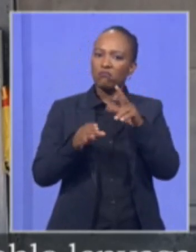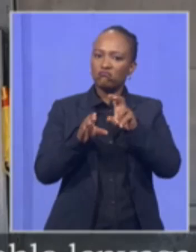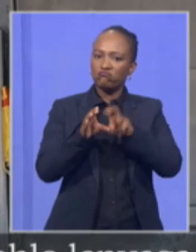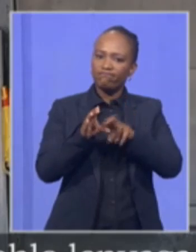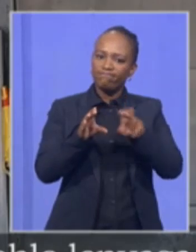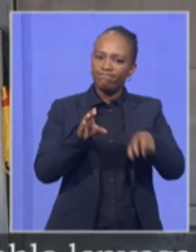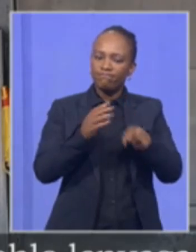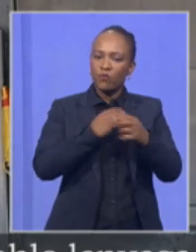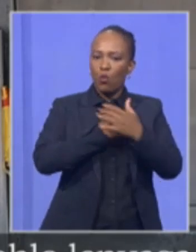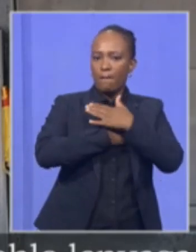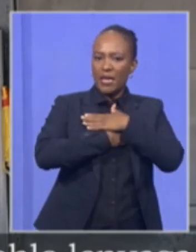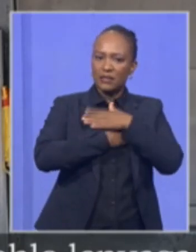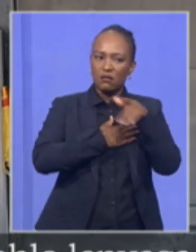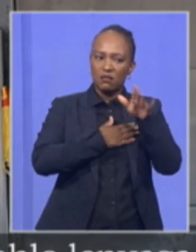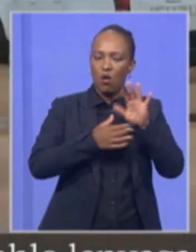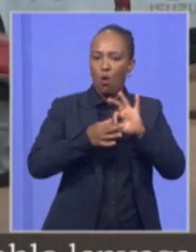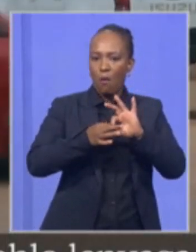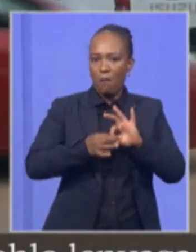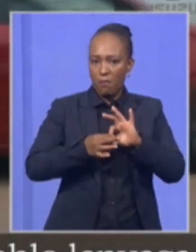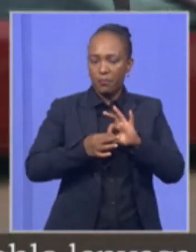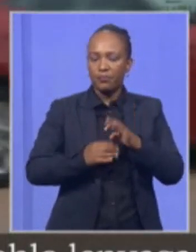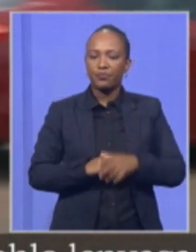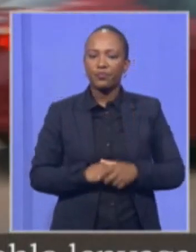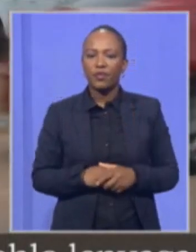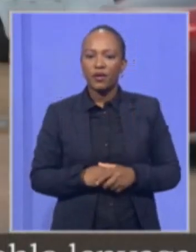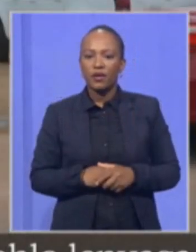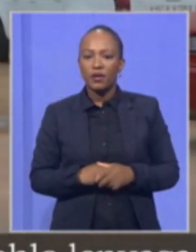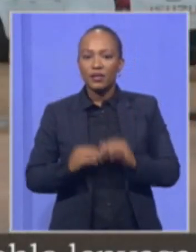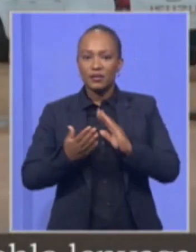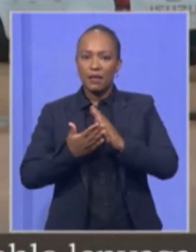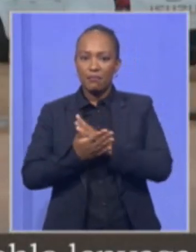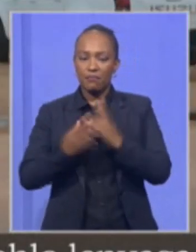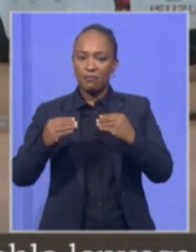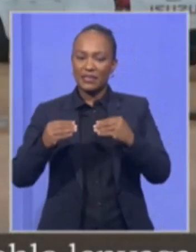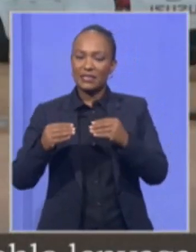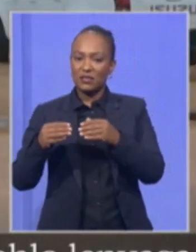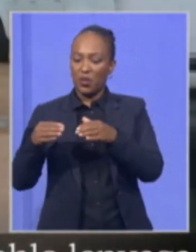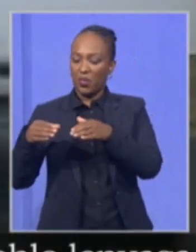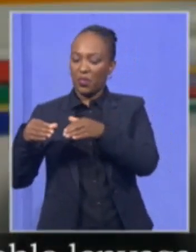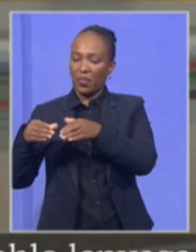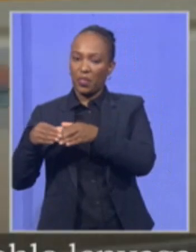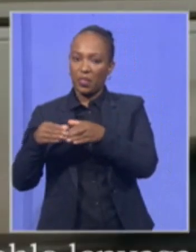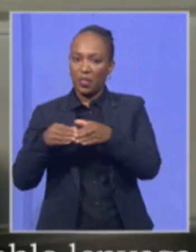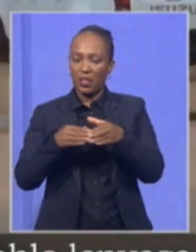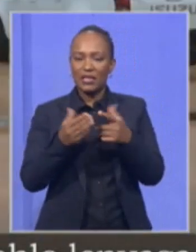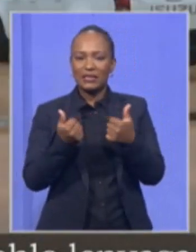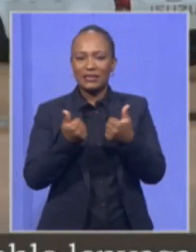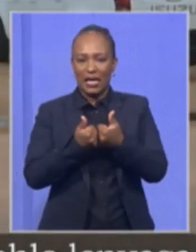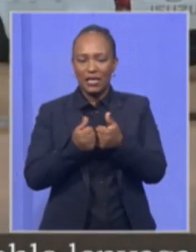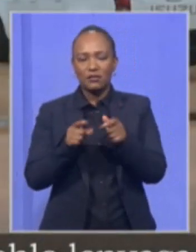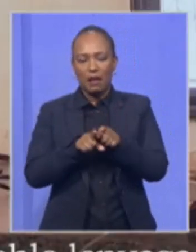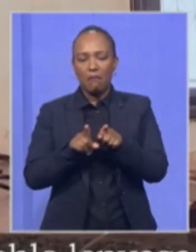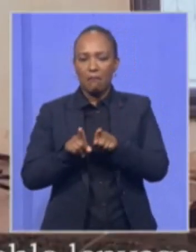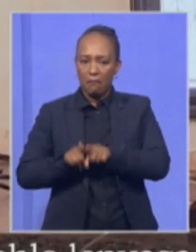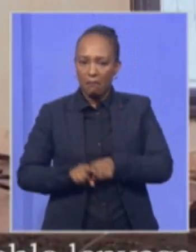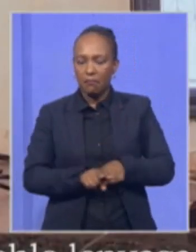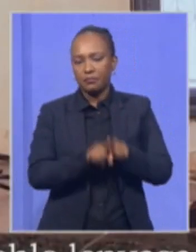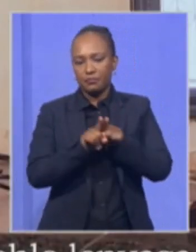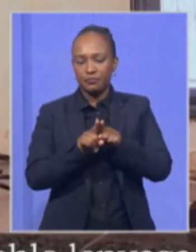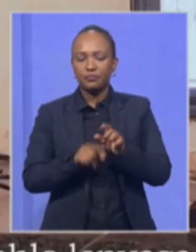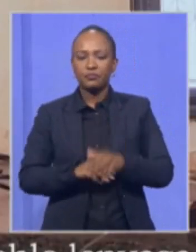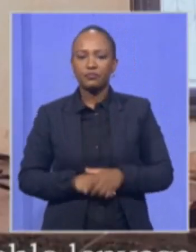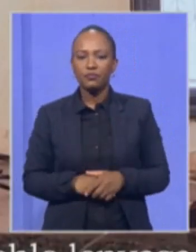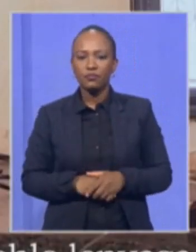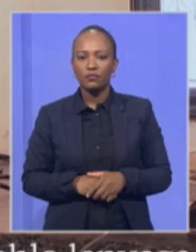ba bangwe ba irang ke tsone di-challenges tse kopanang le tsone. Beng ba bangwe ba dikgwebo tse di potlana le bona ba itemogela dikgwetlho tse di tshwanang le tse. Go nile le